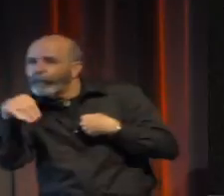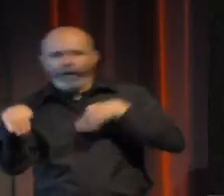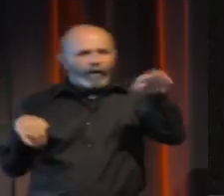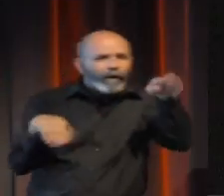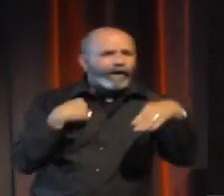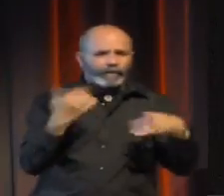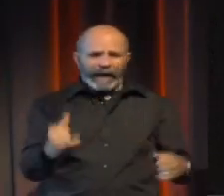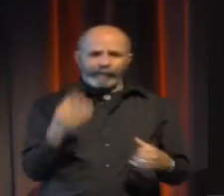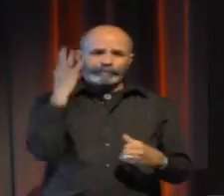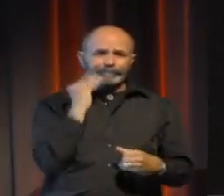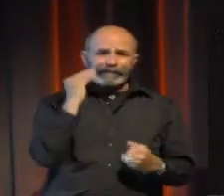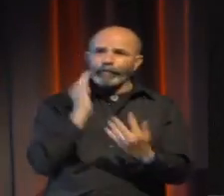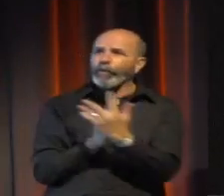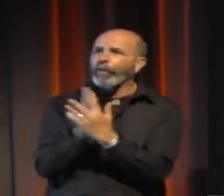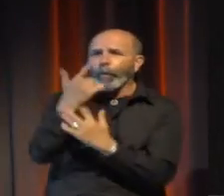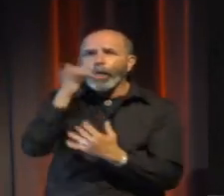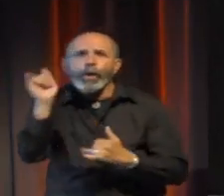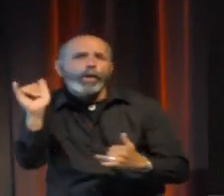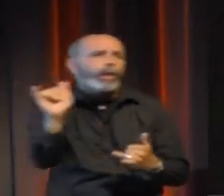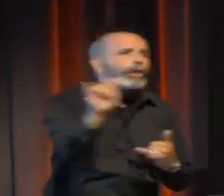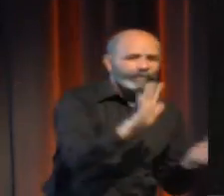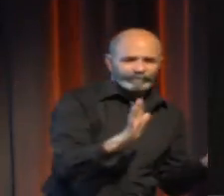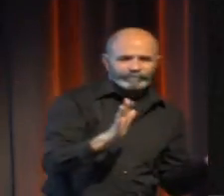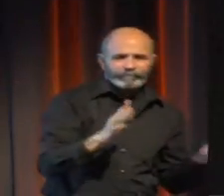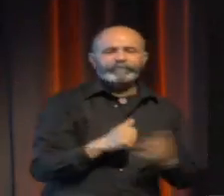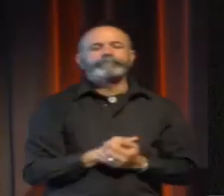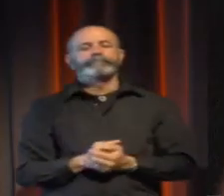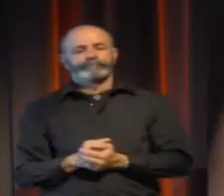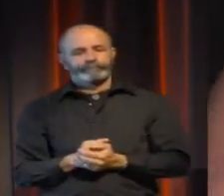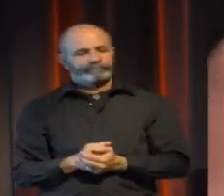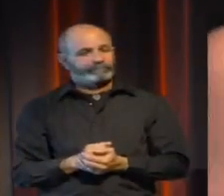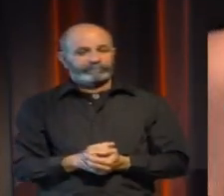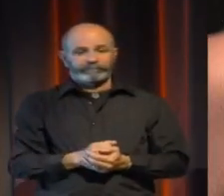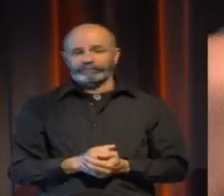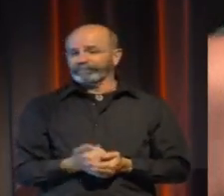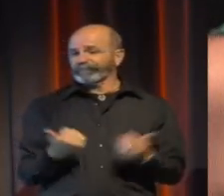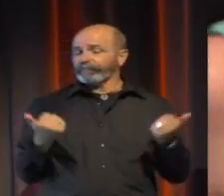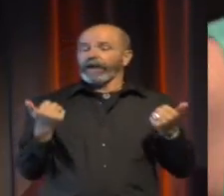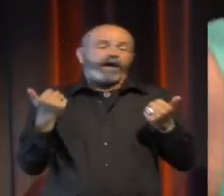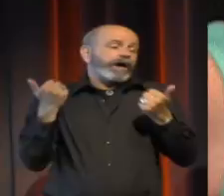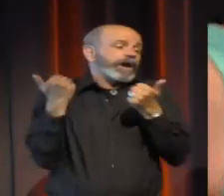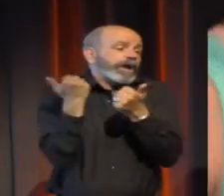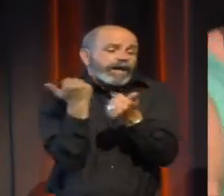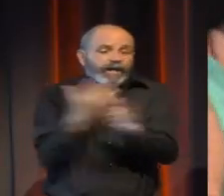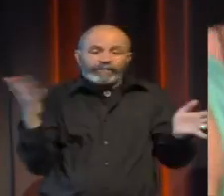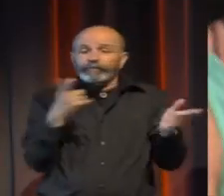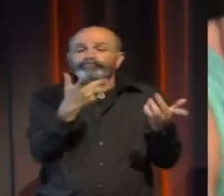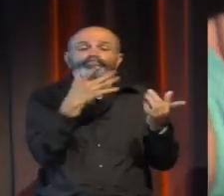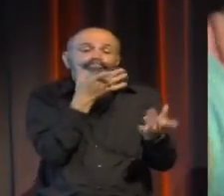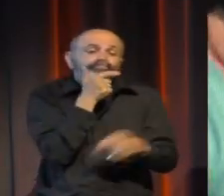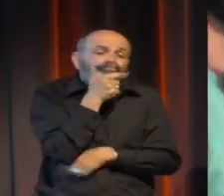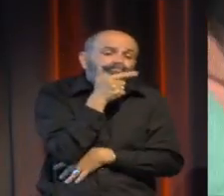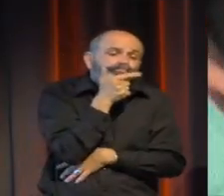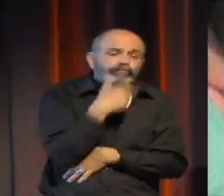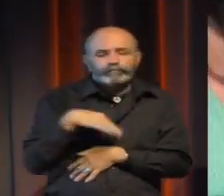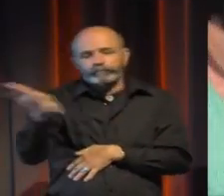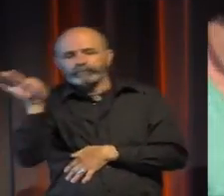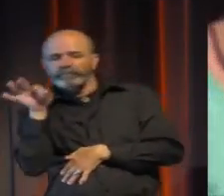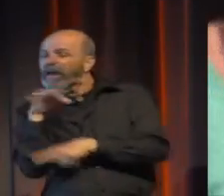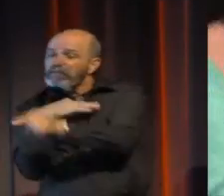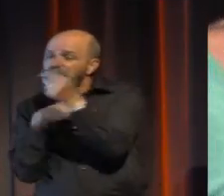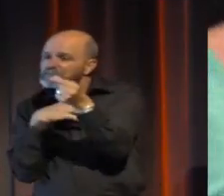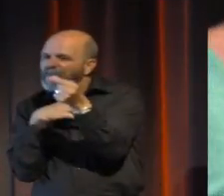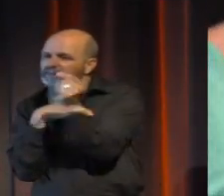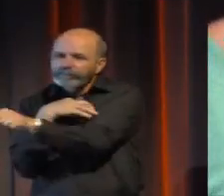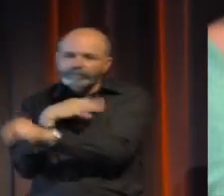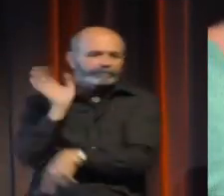door. All of them are open to us, and if we want, we can take a peek in one and see what that path looks like. Go down it a